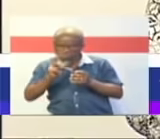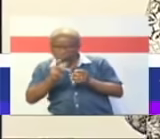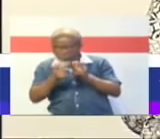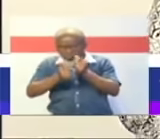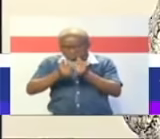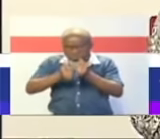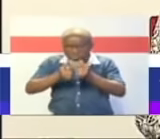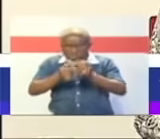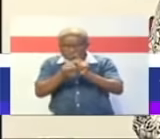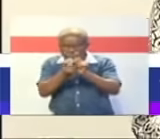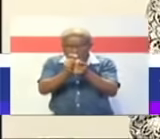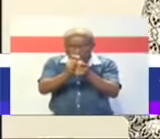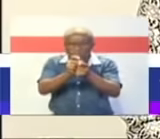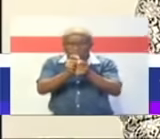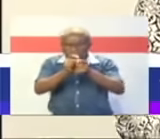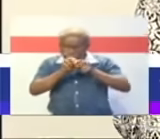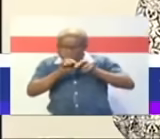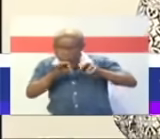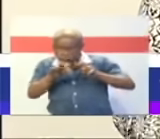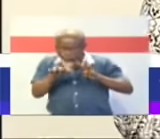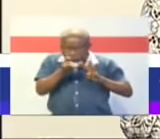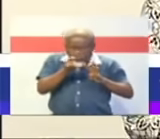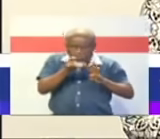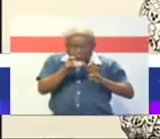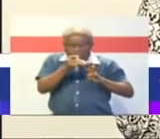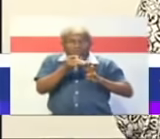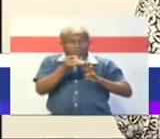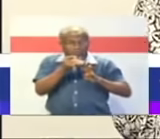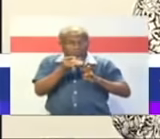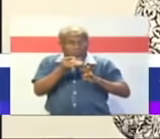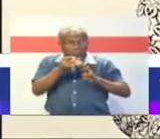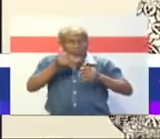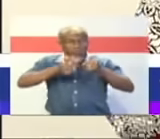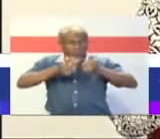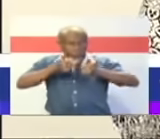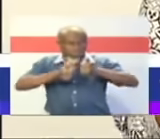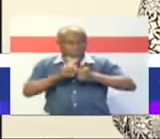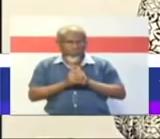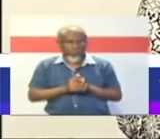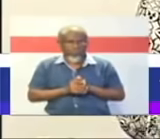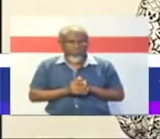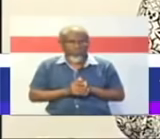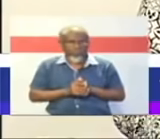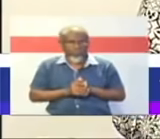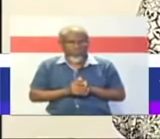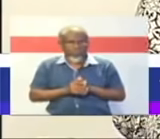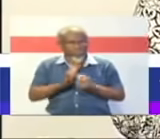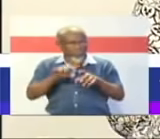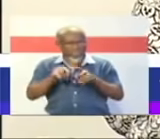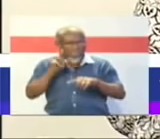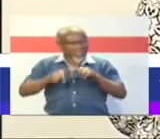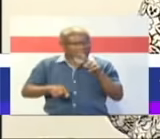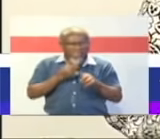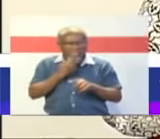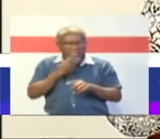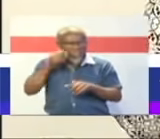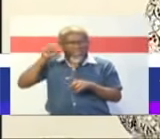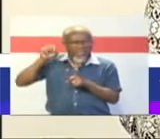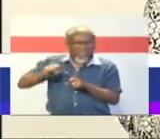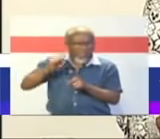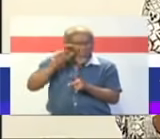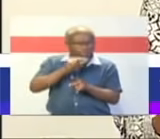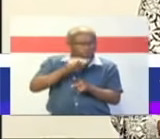And in those cases, if you have to answer the question, is this a variant of concern, you cannot say yes or